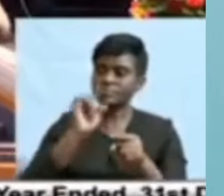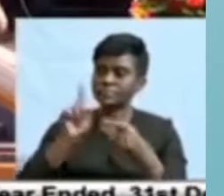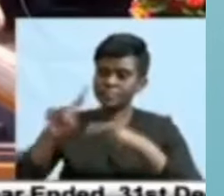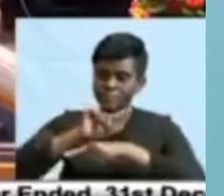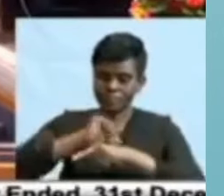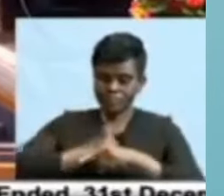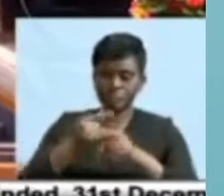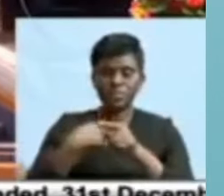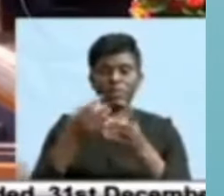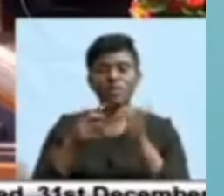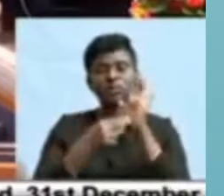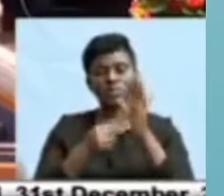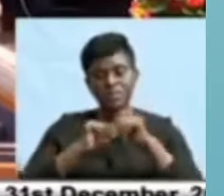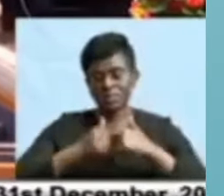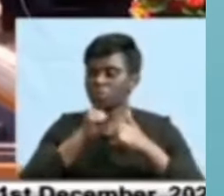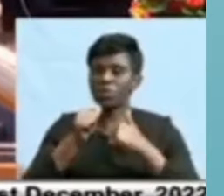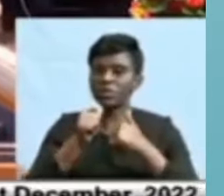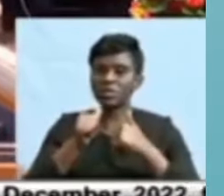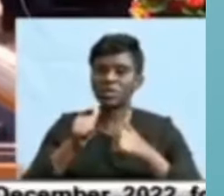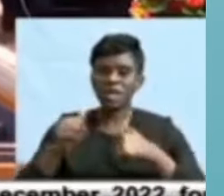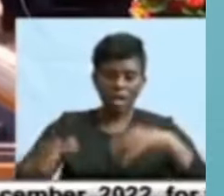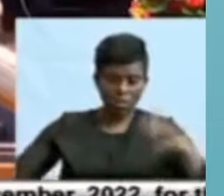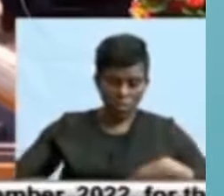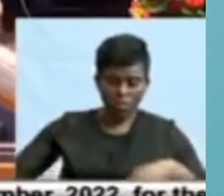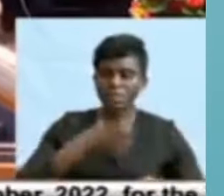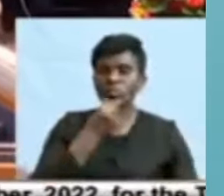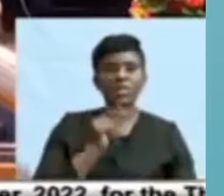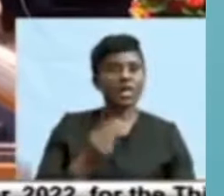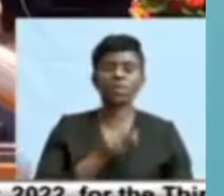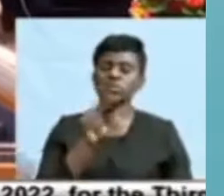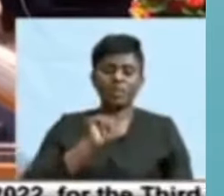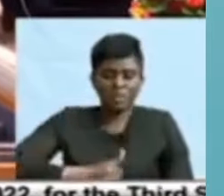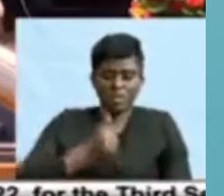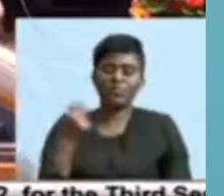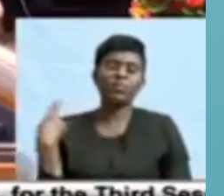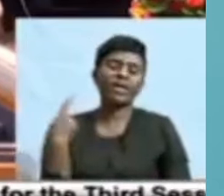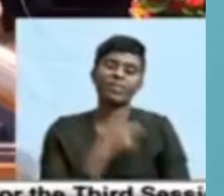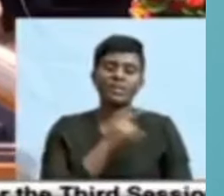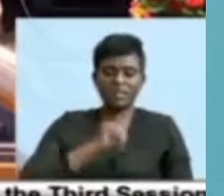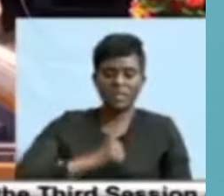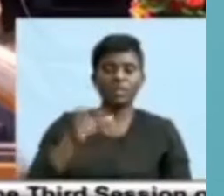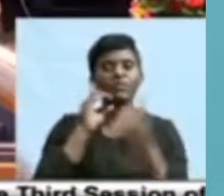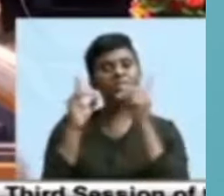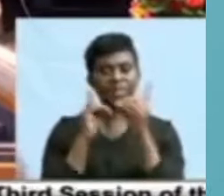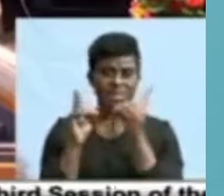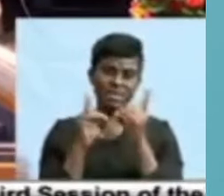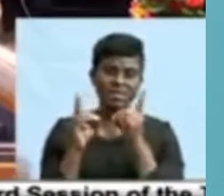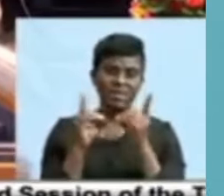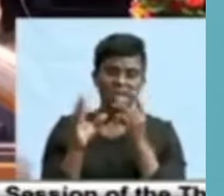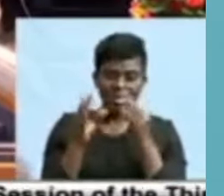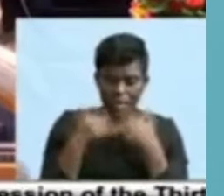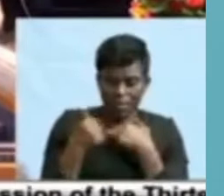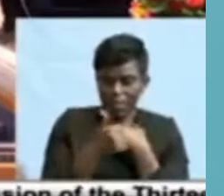I wanted to indicate that we are not a complaints commission. We are a parliament. We debate. If